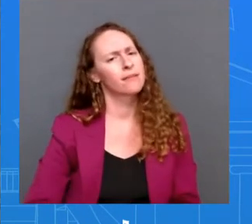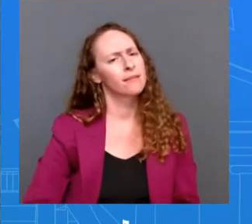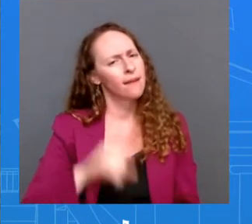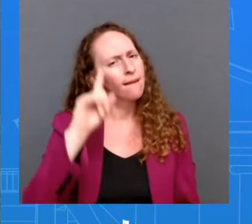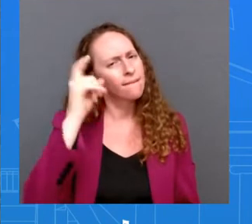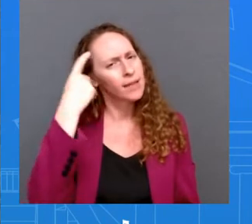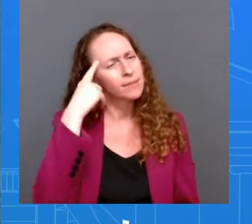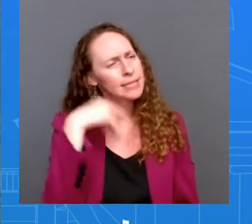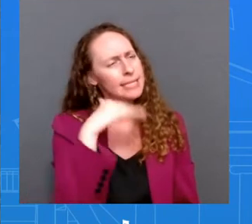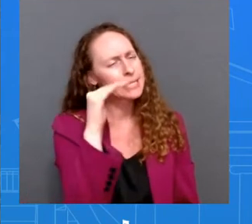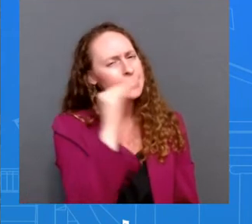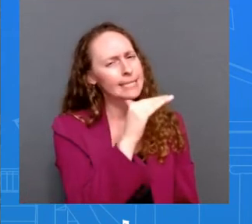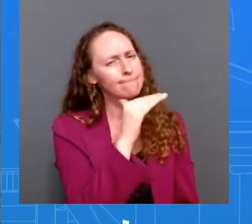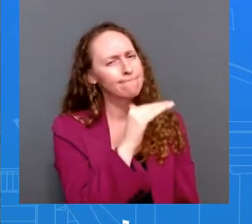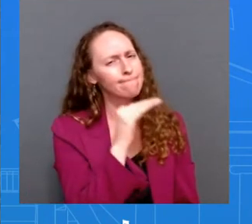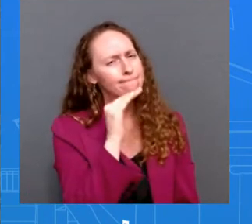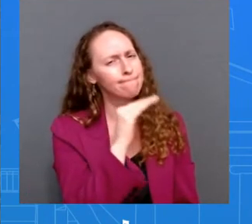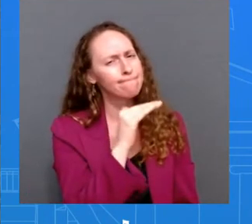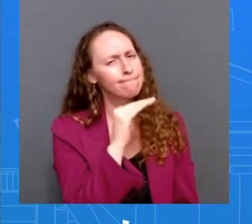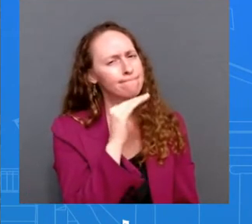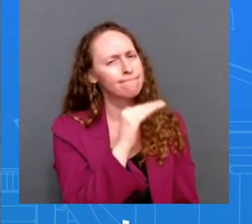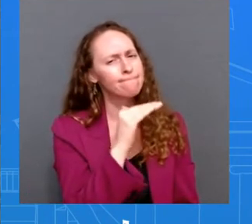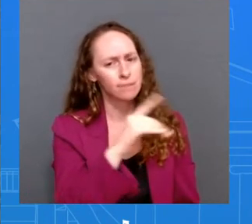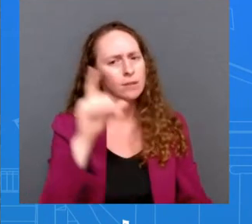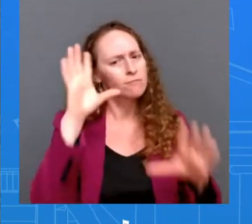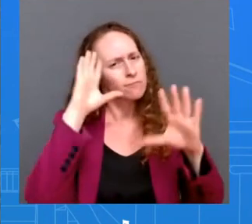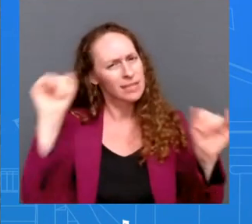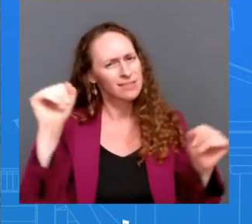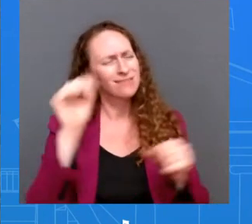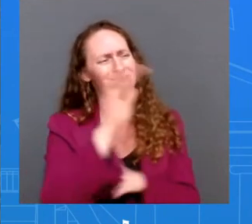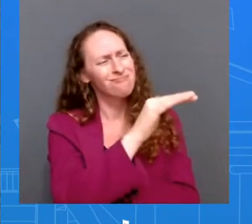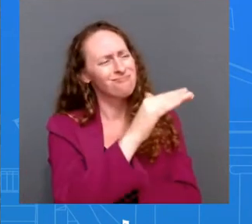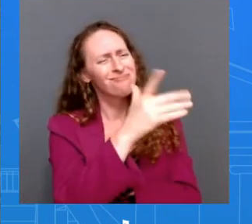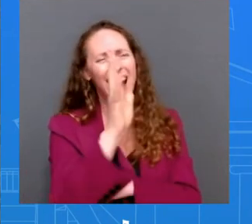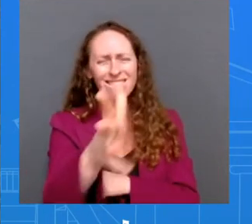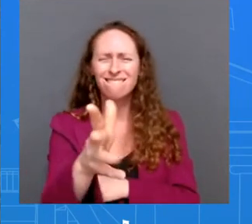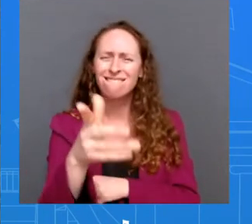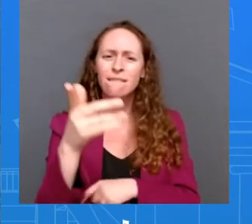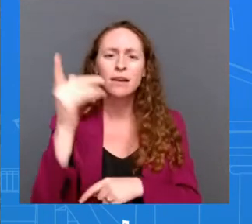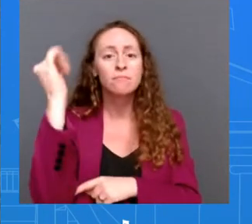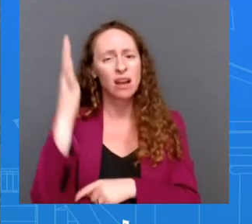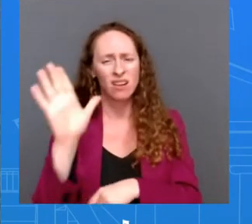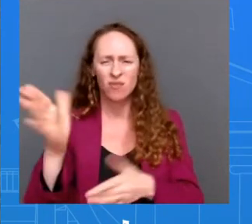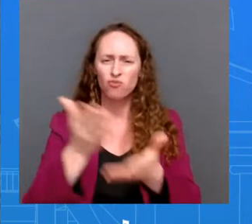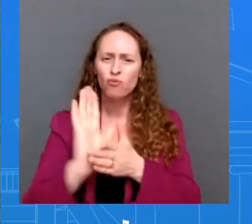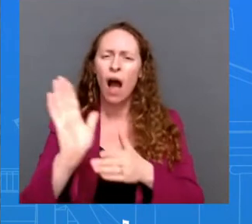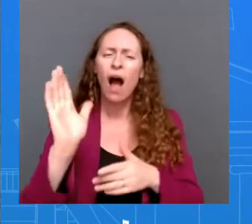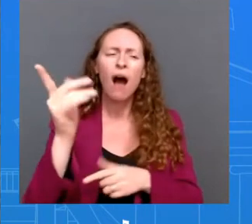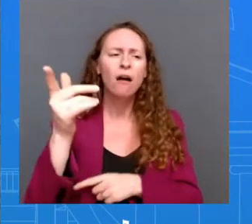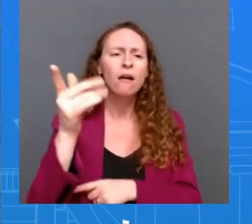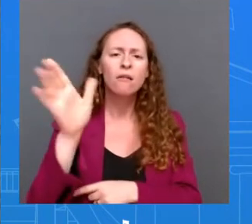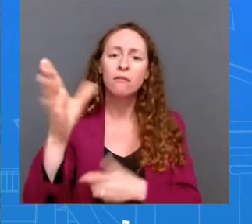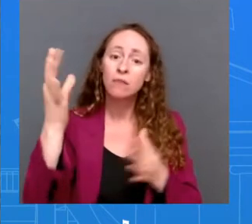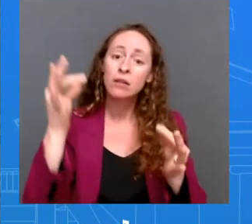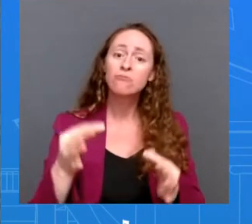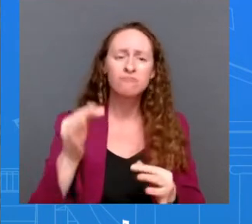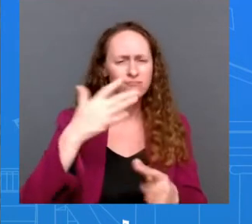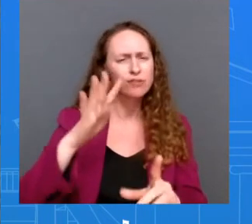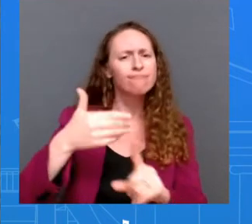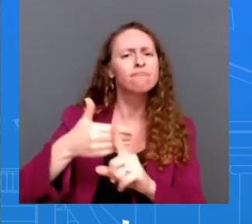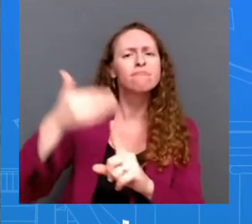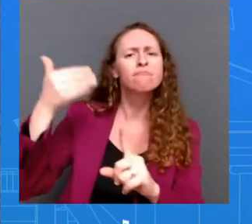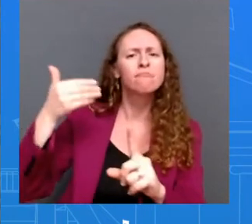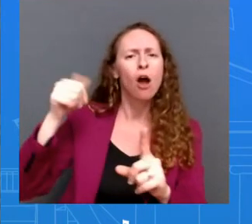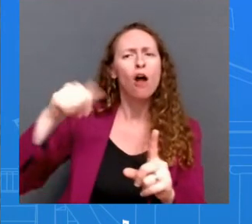visit, and that a previous speaker of the House has also visited Taiwan before without incident. This is how we're going to